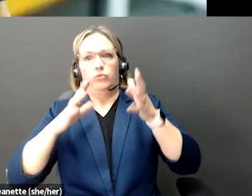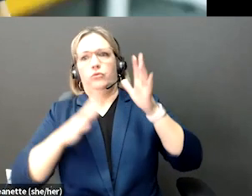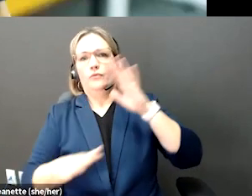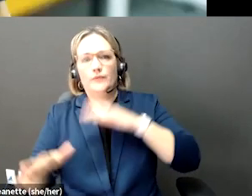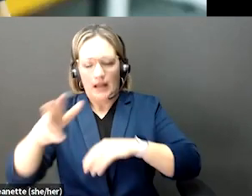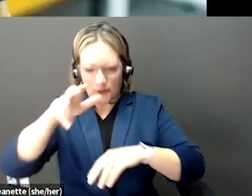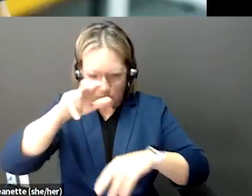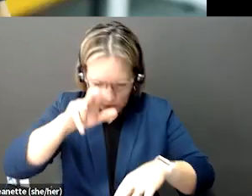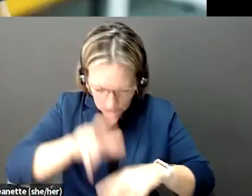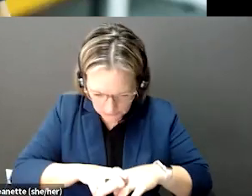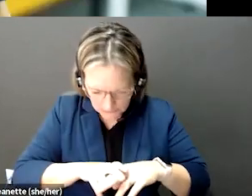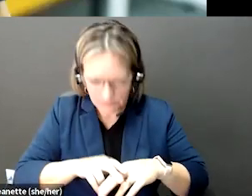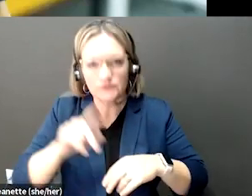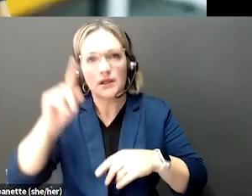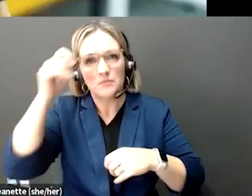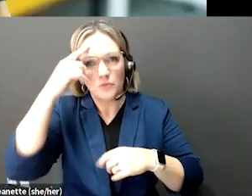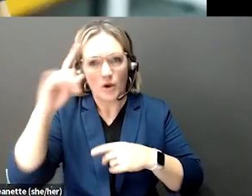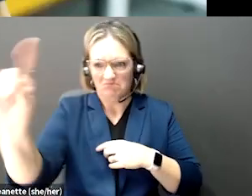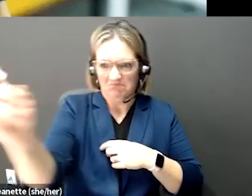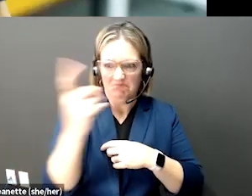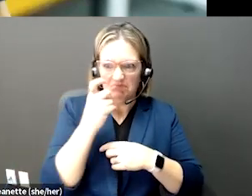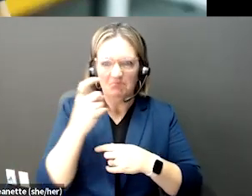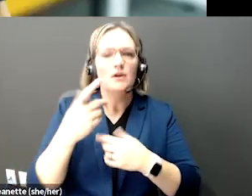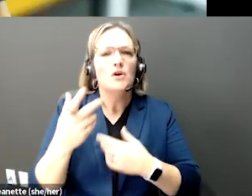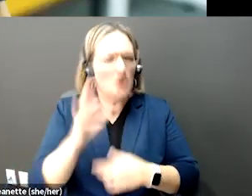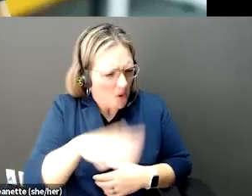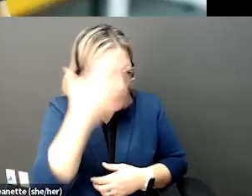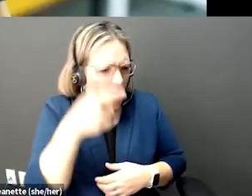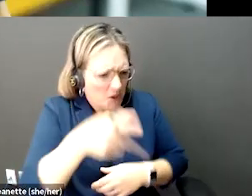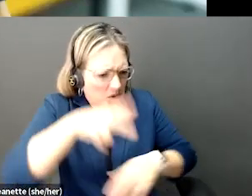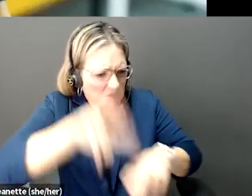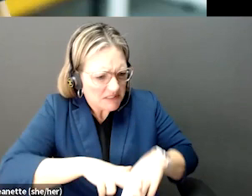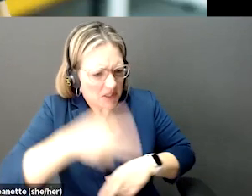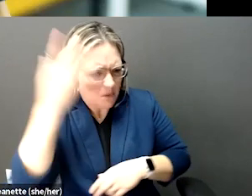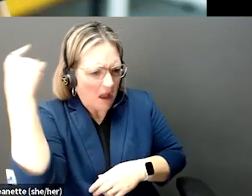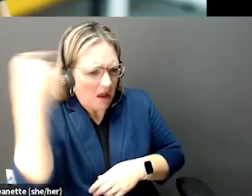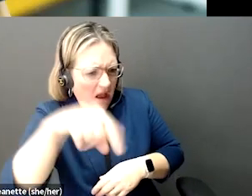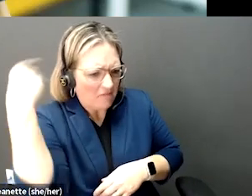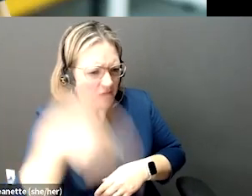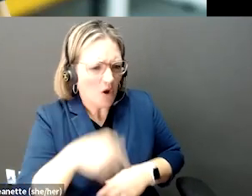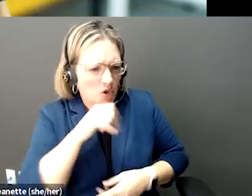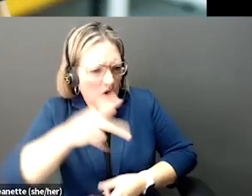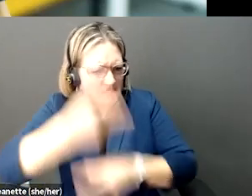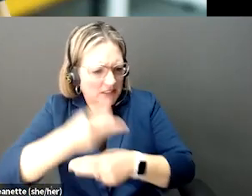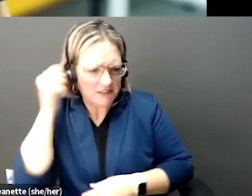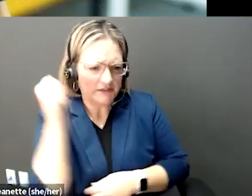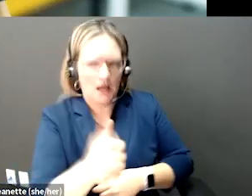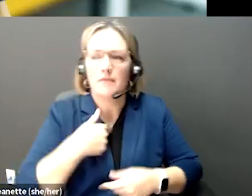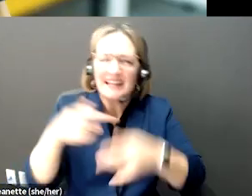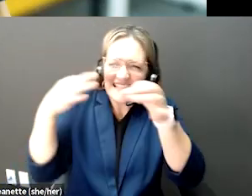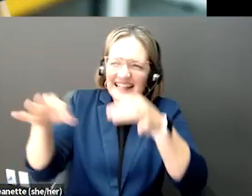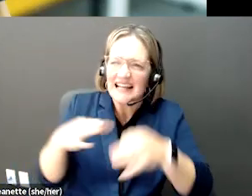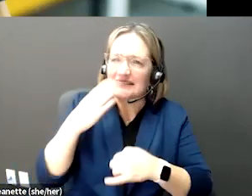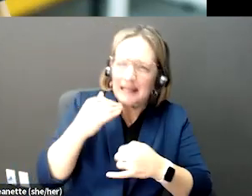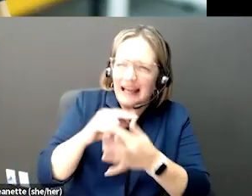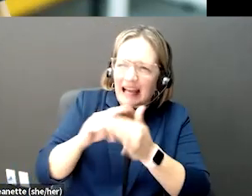told her why I was. Then she began yelling at me. "It's your responsibility to take care of yourself and get back to work." She repeated